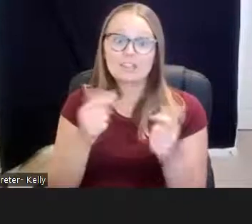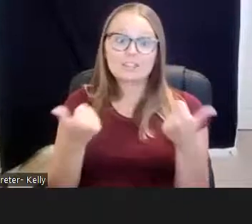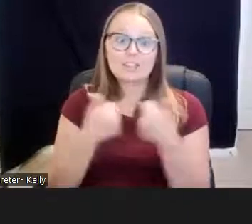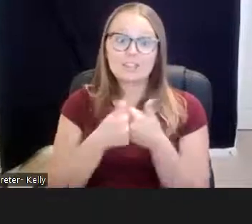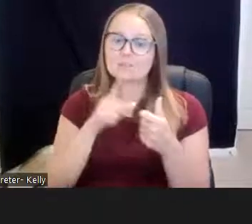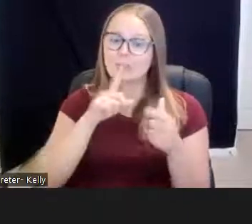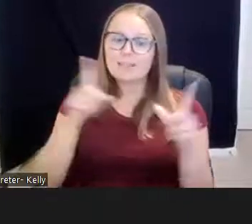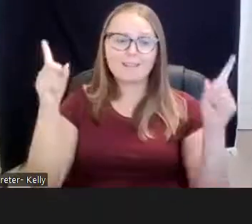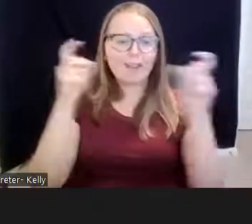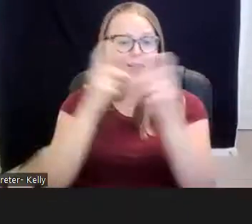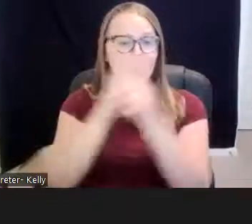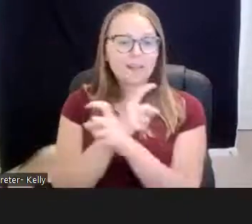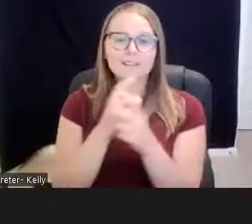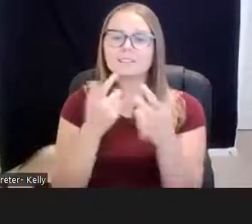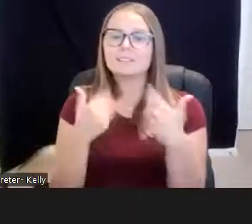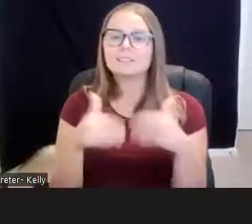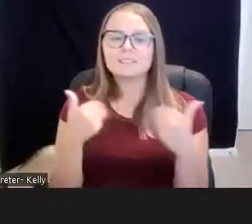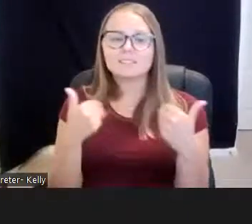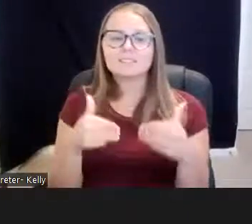complex. And so